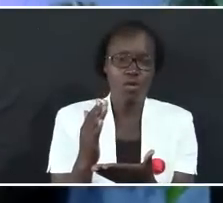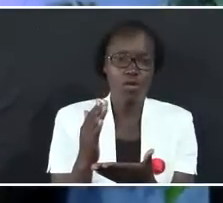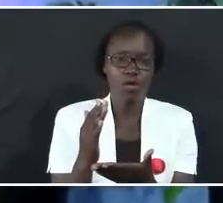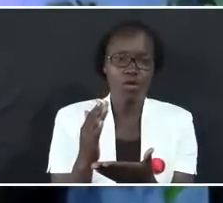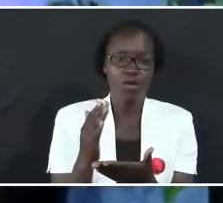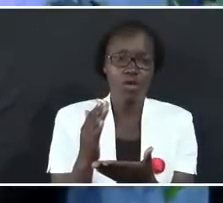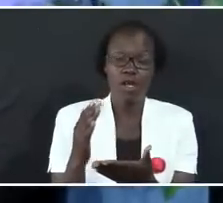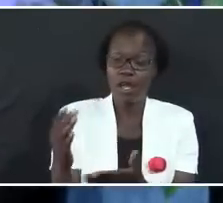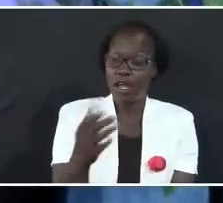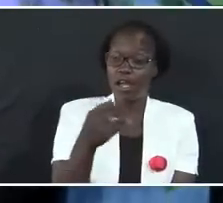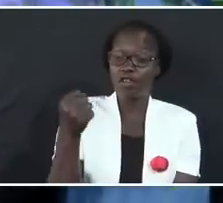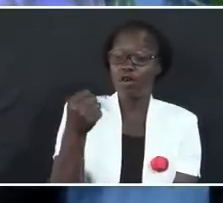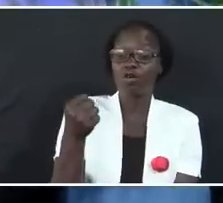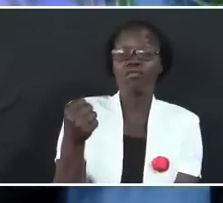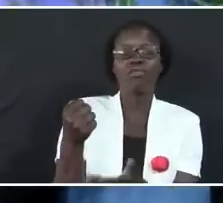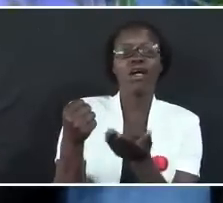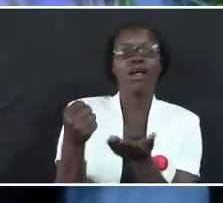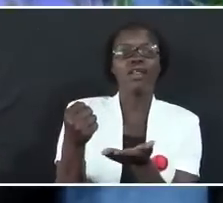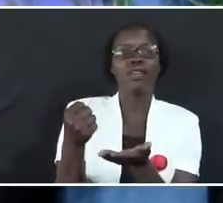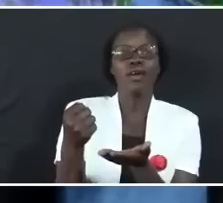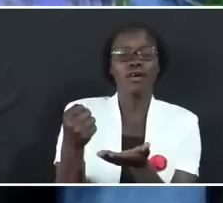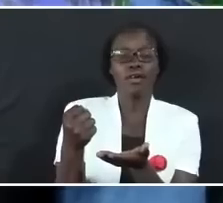and hold on right there.